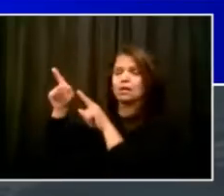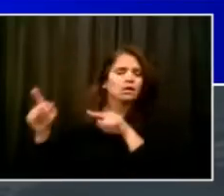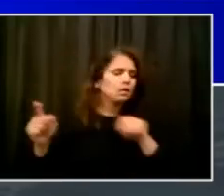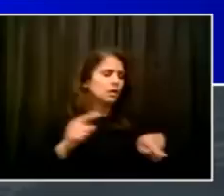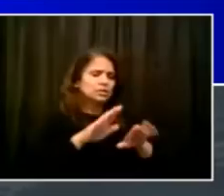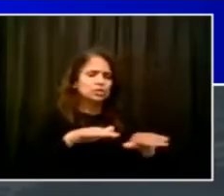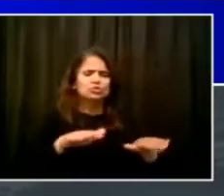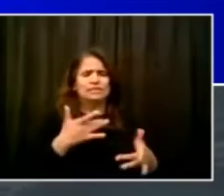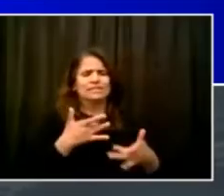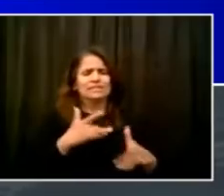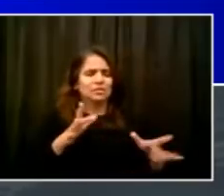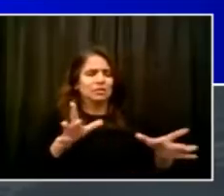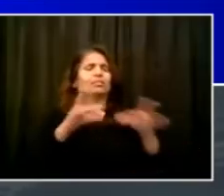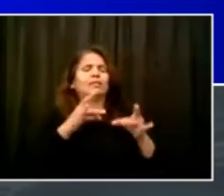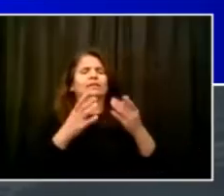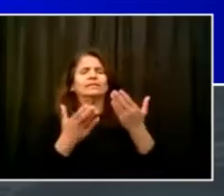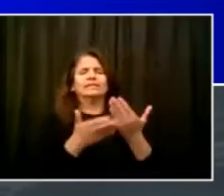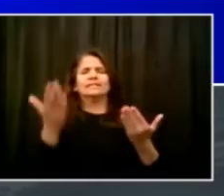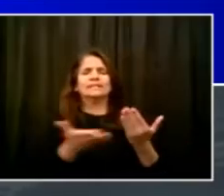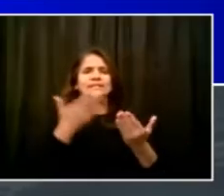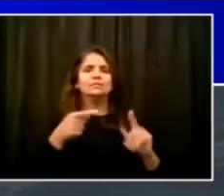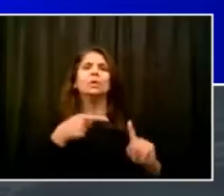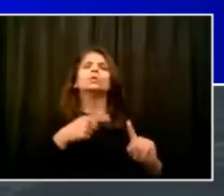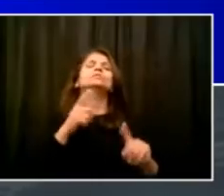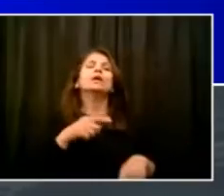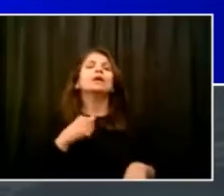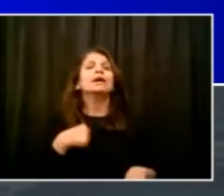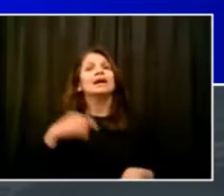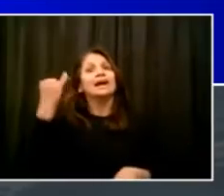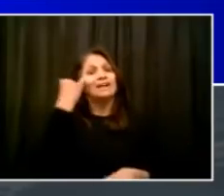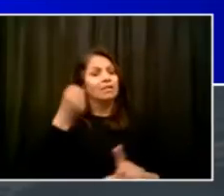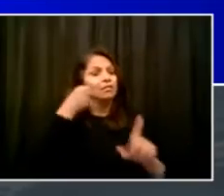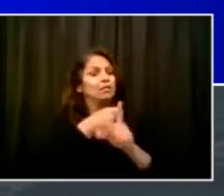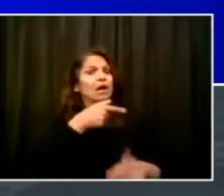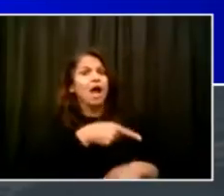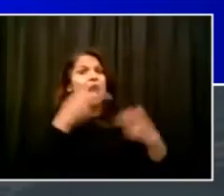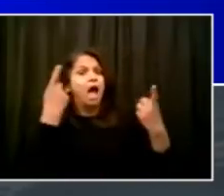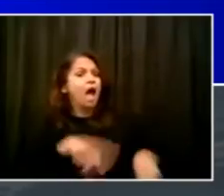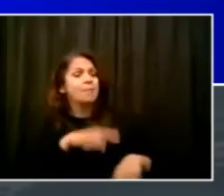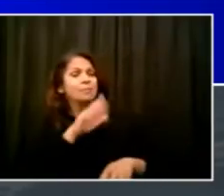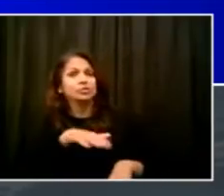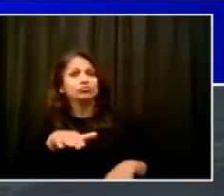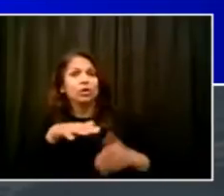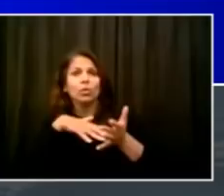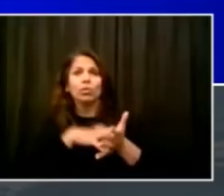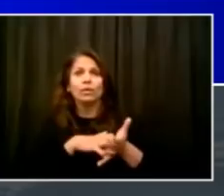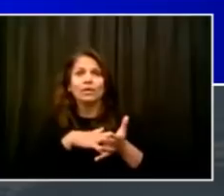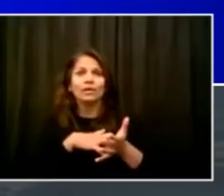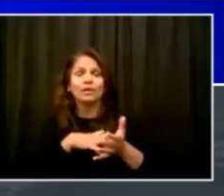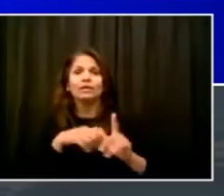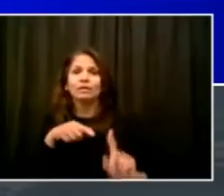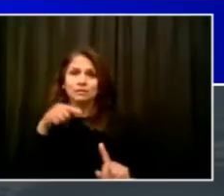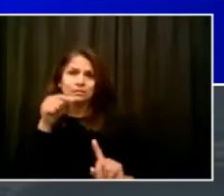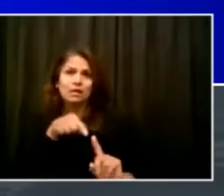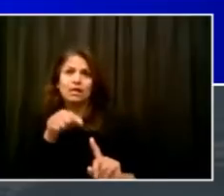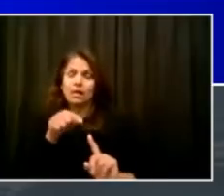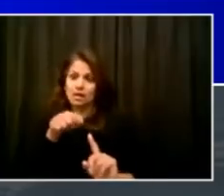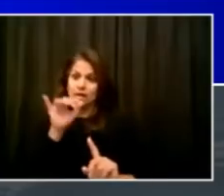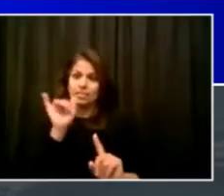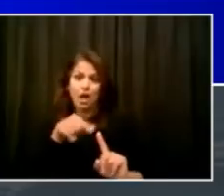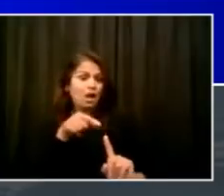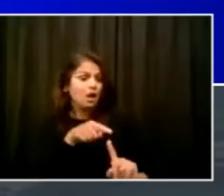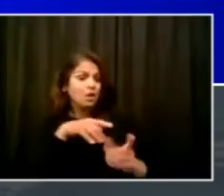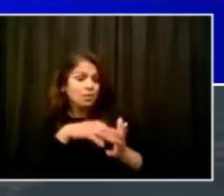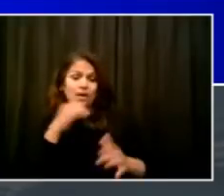We know that anybody with a pre-existing condition can be more vulnerable to COVID. So having pneumonia